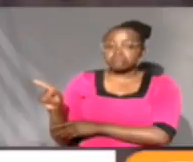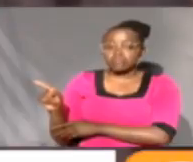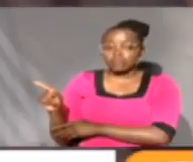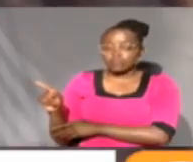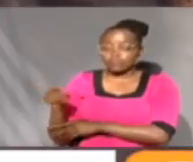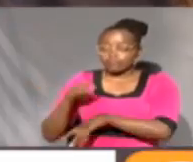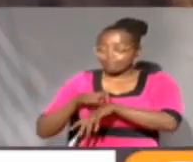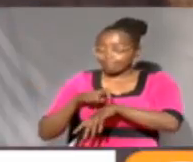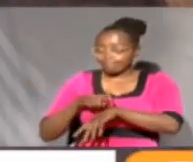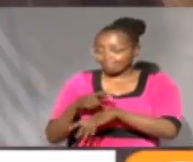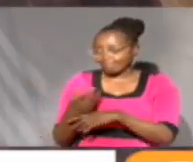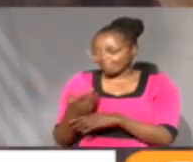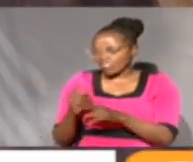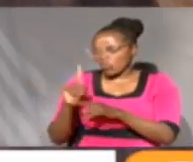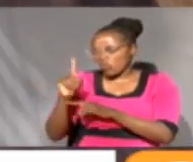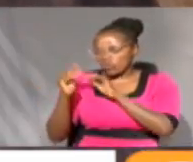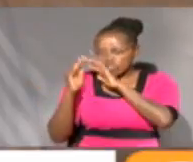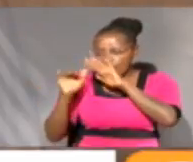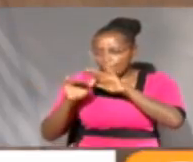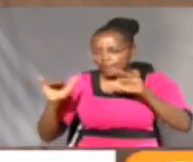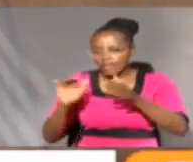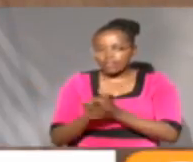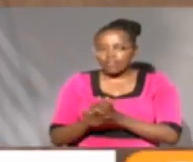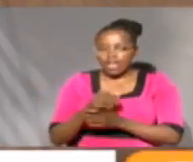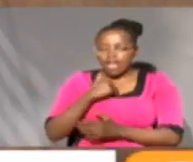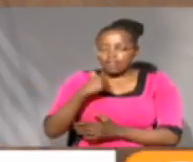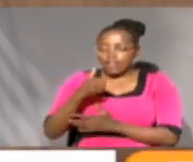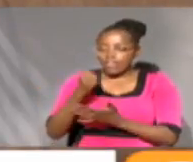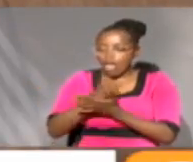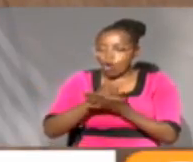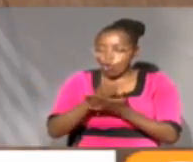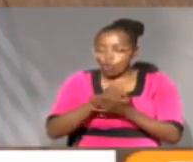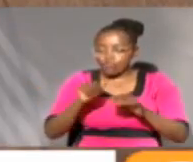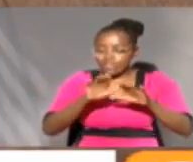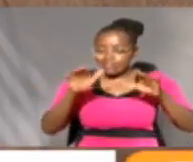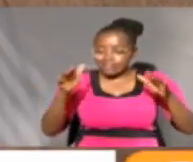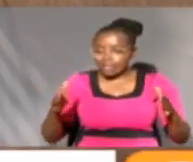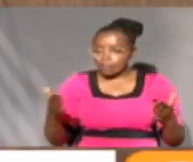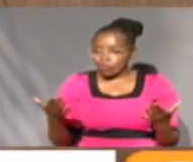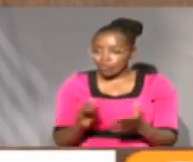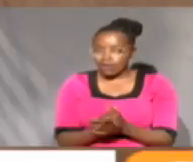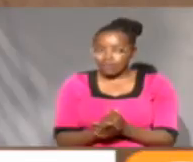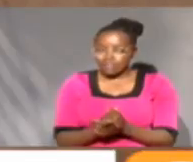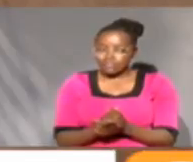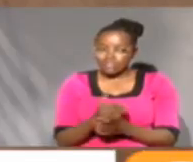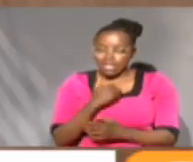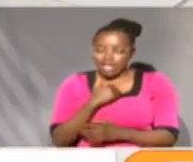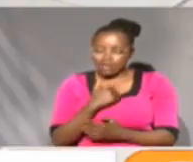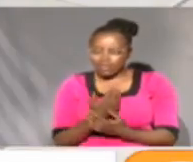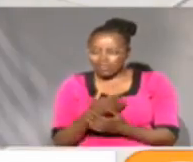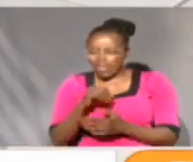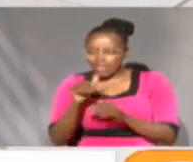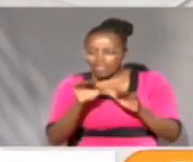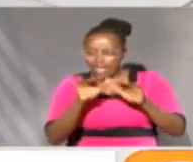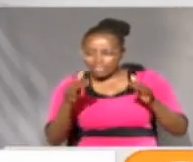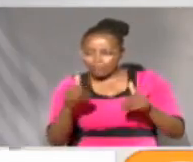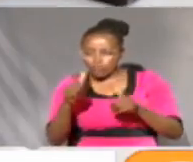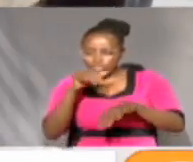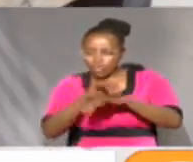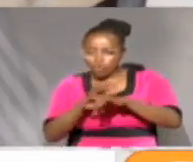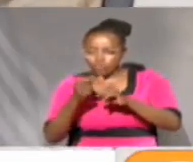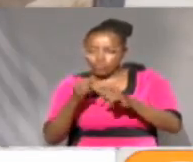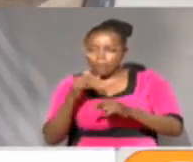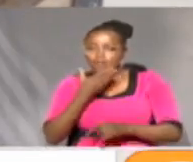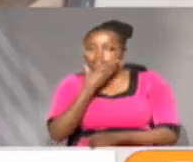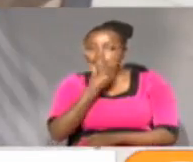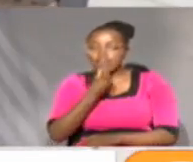bed. Part of it used to be a bed. There used to be another coffee table here. The top used to be an older coffee table, which I inherited from my dad. So I